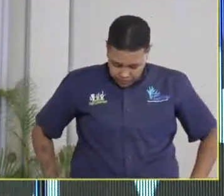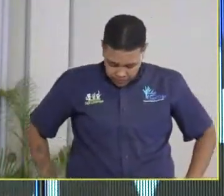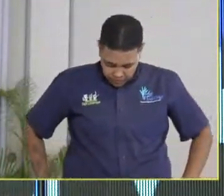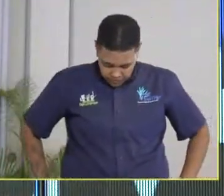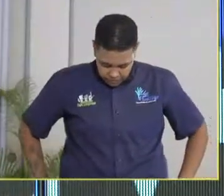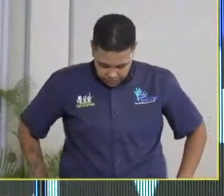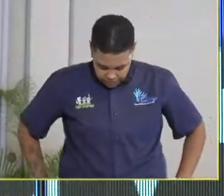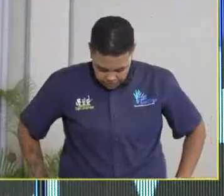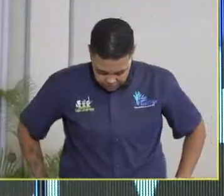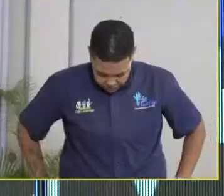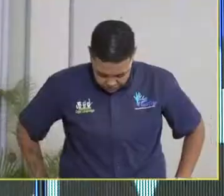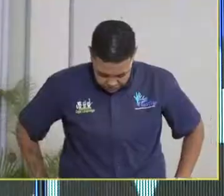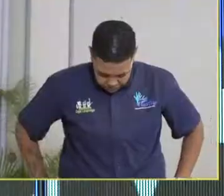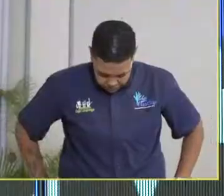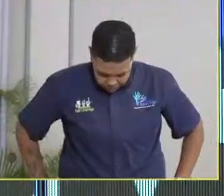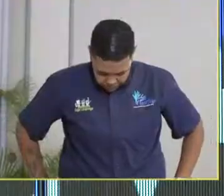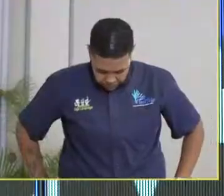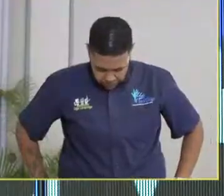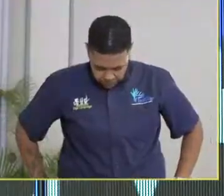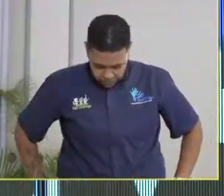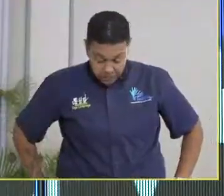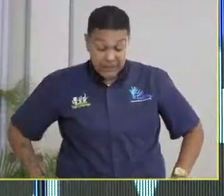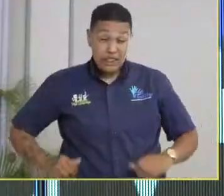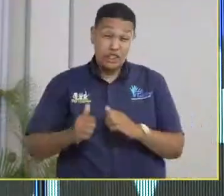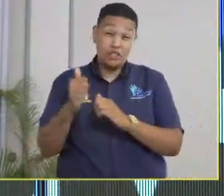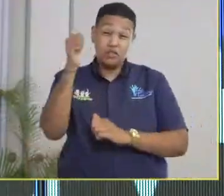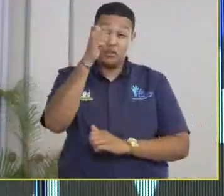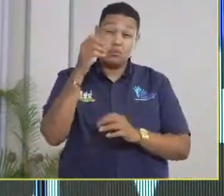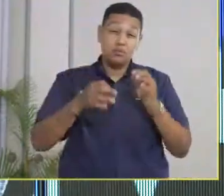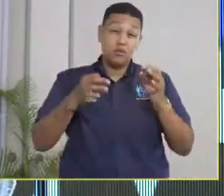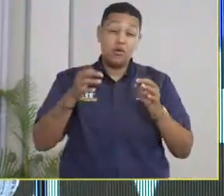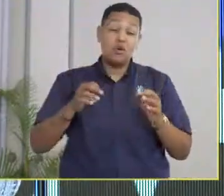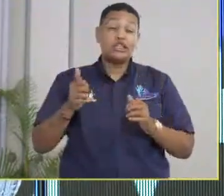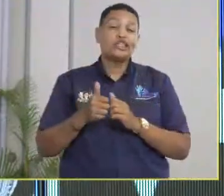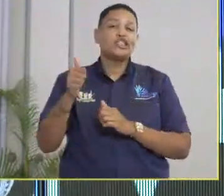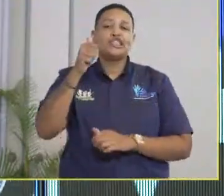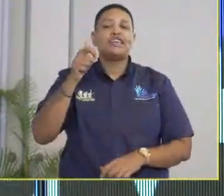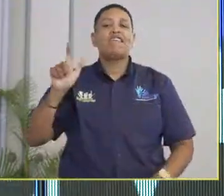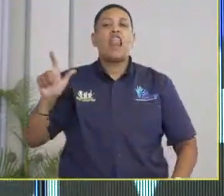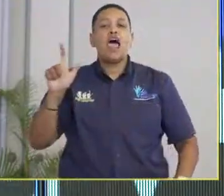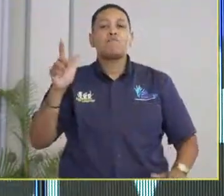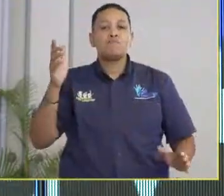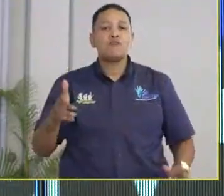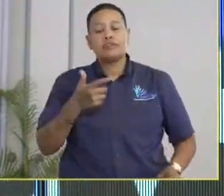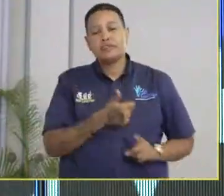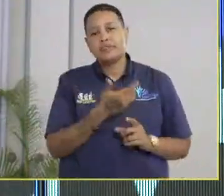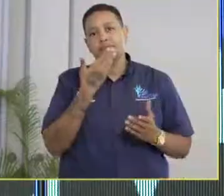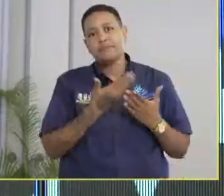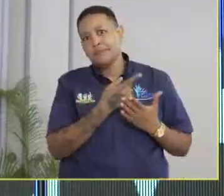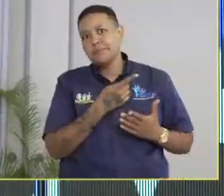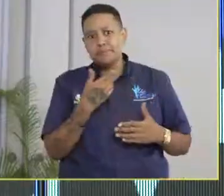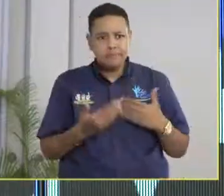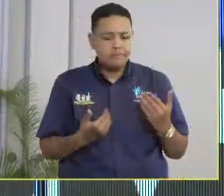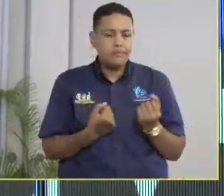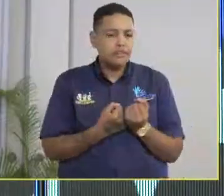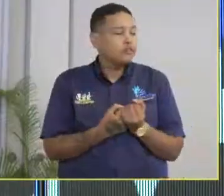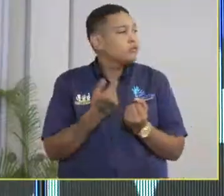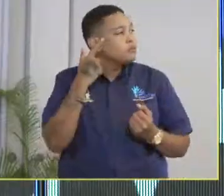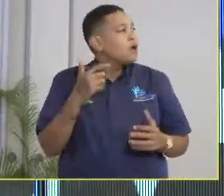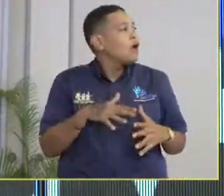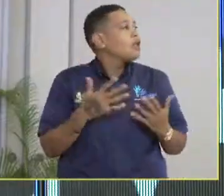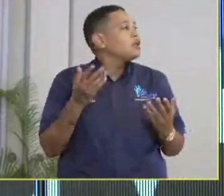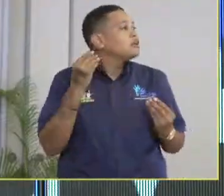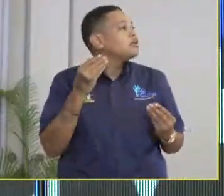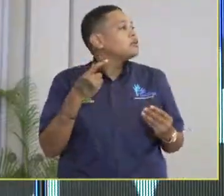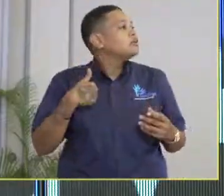The Supreme Court librarian, the chief librarian, Mrs. Janet Bailey Powell. So because a lot of the